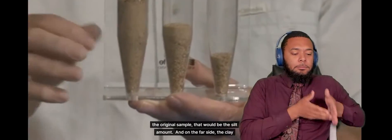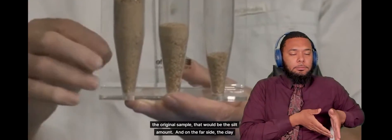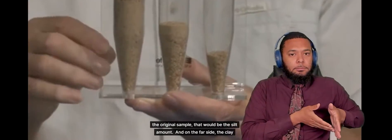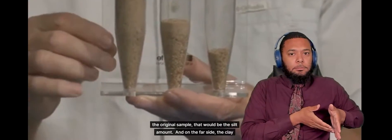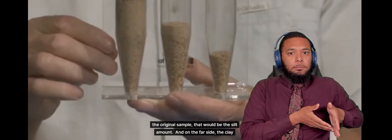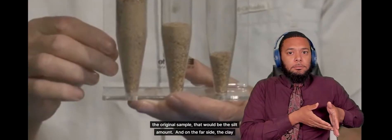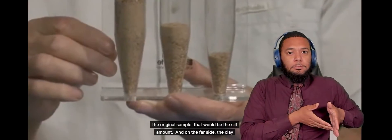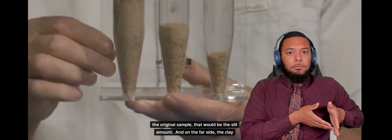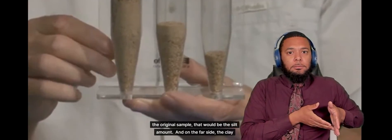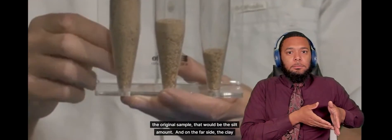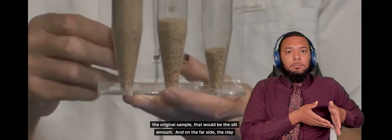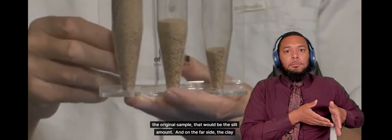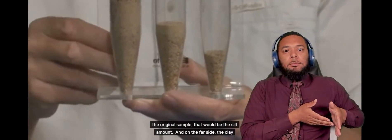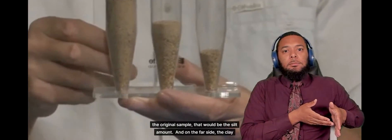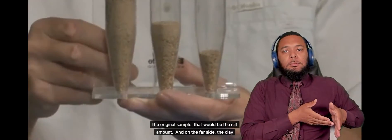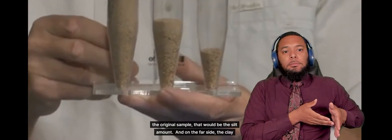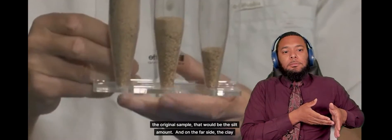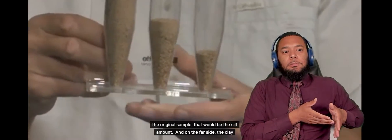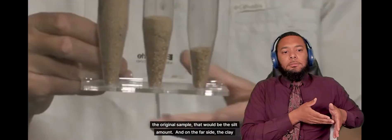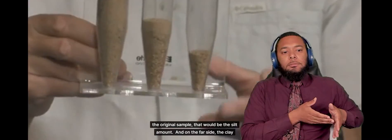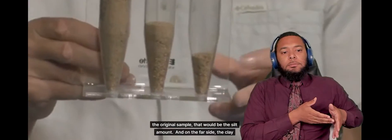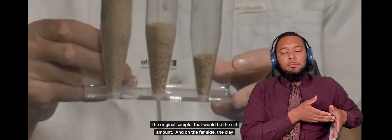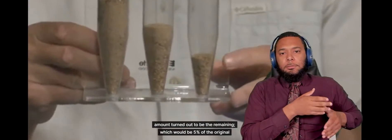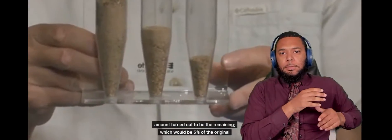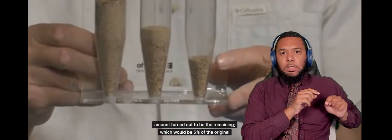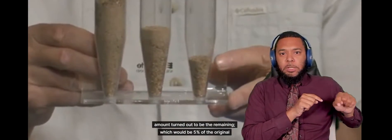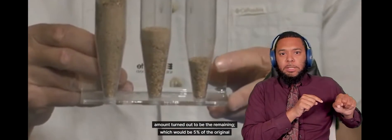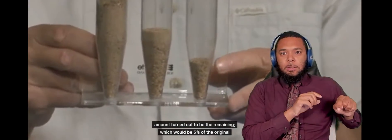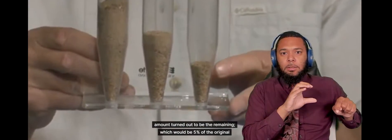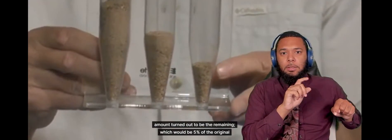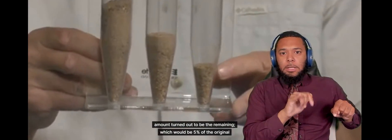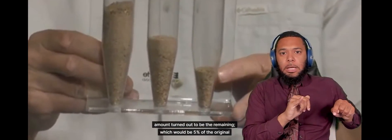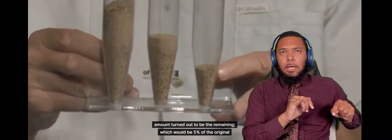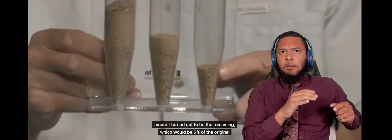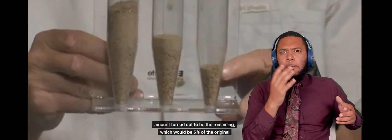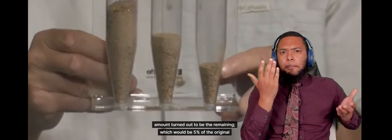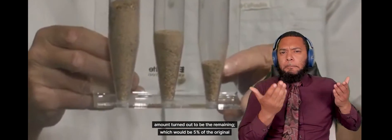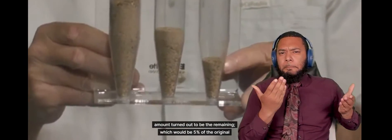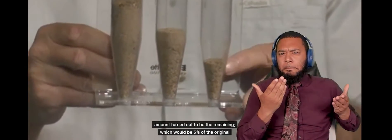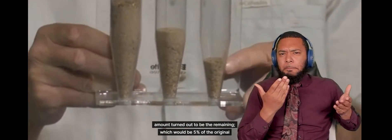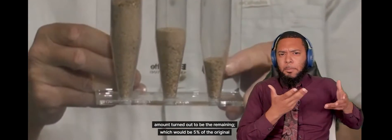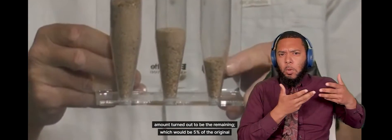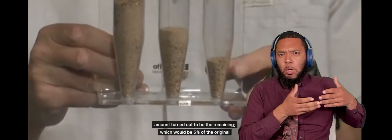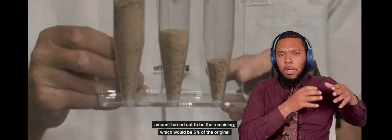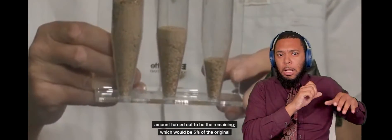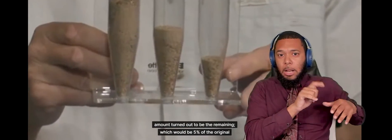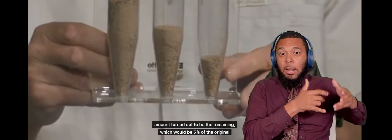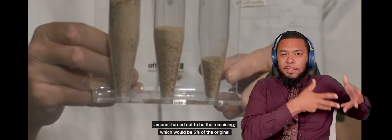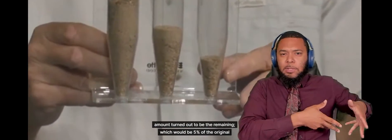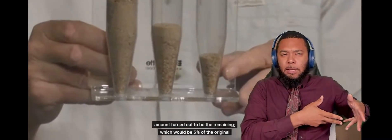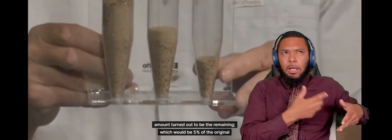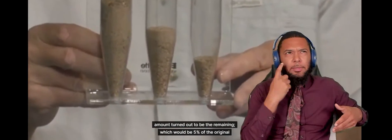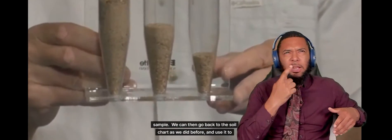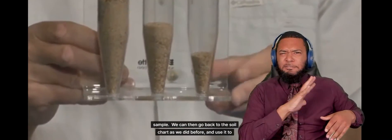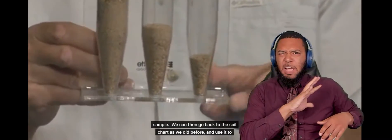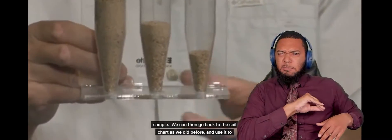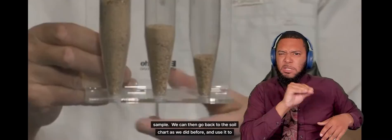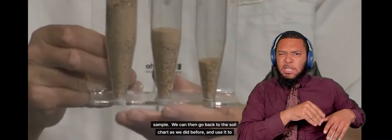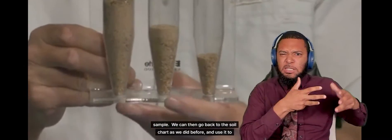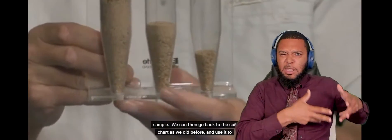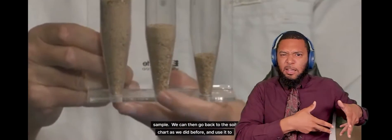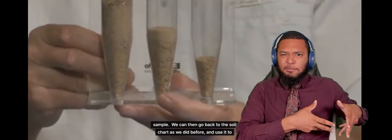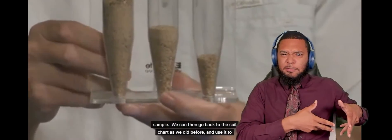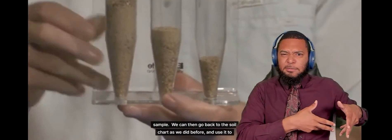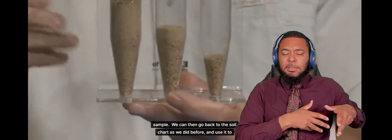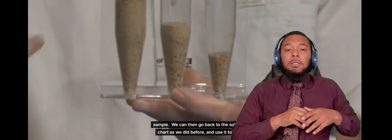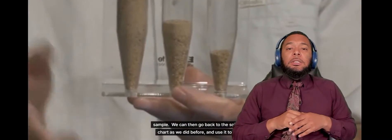be our silt amount. And on the far side, the clay amount turned out to be the remaining, which would be 5% of the original sample.